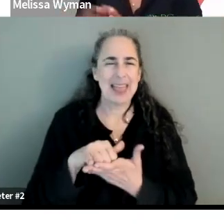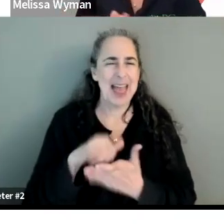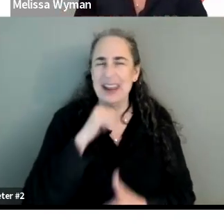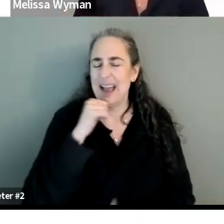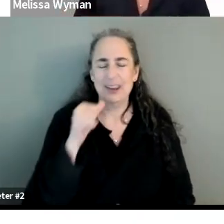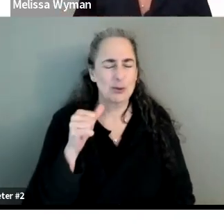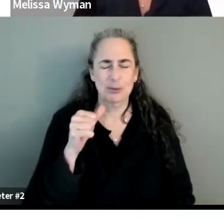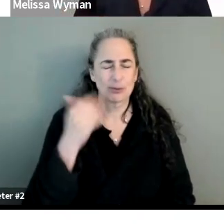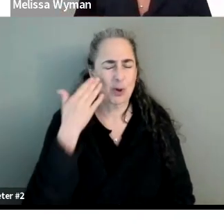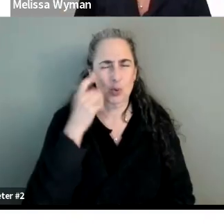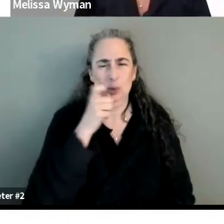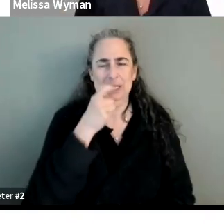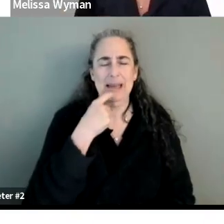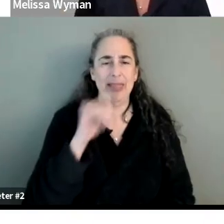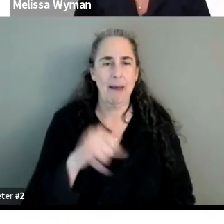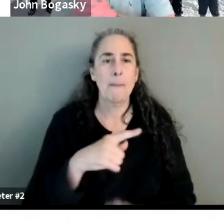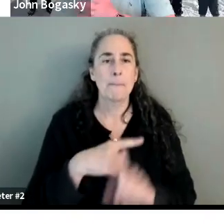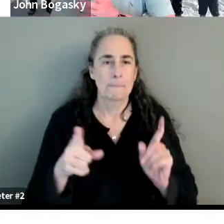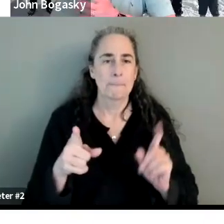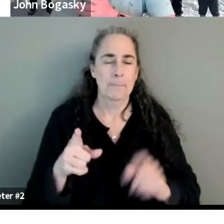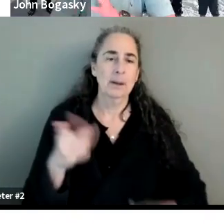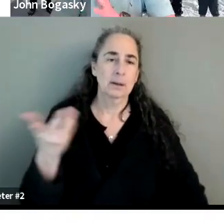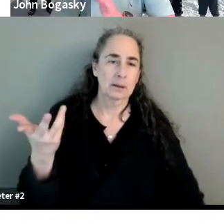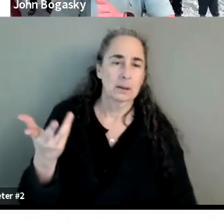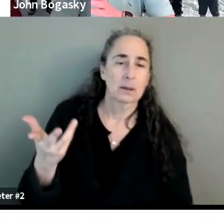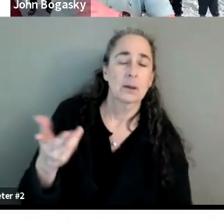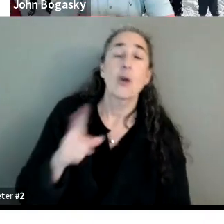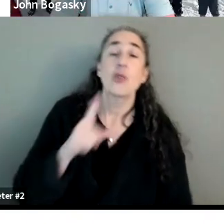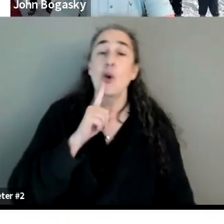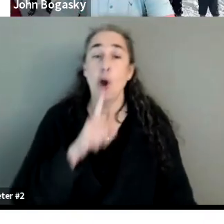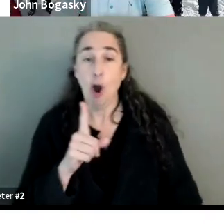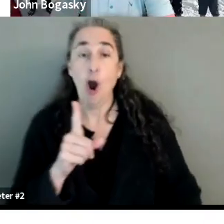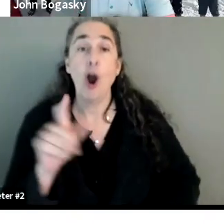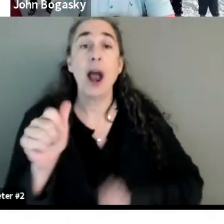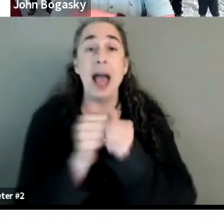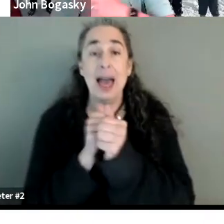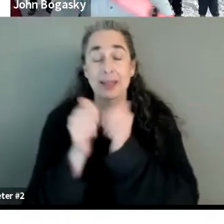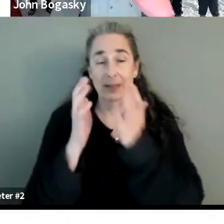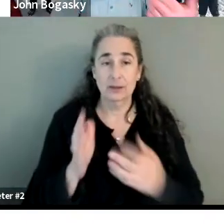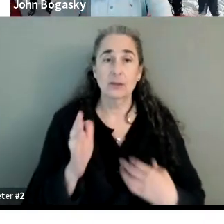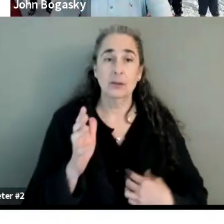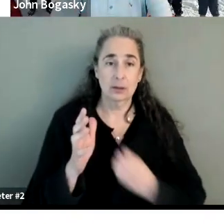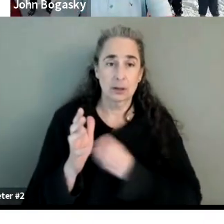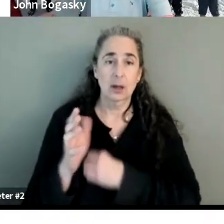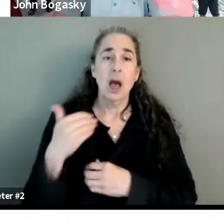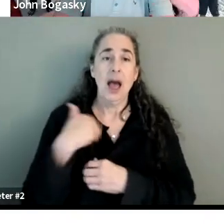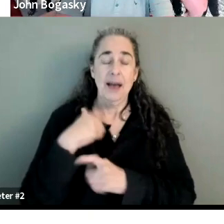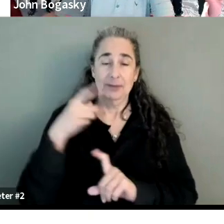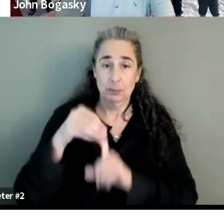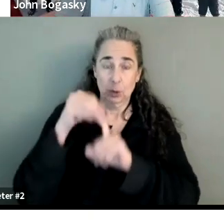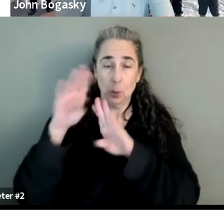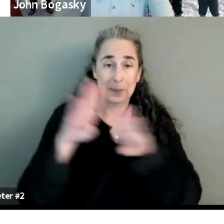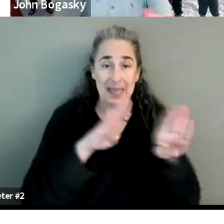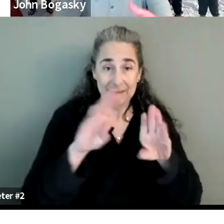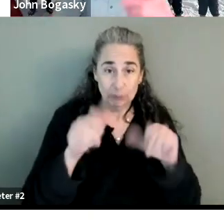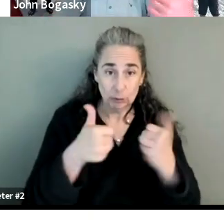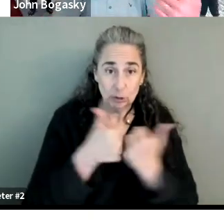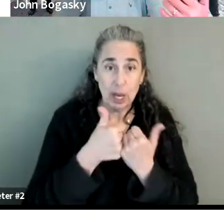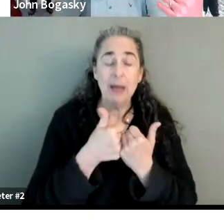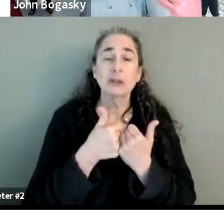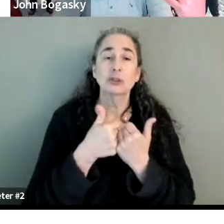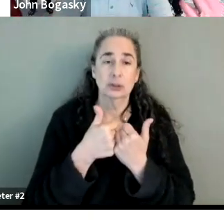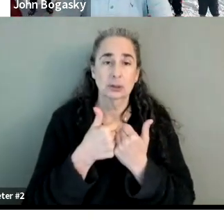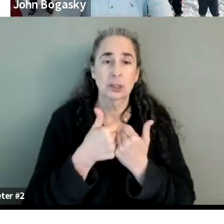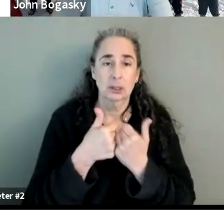of who said course. that, but Yeah. there are athletes who have certain behavioral challenges and the like